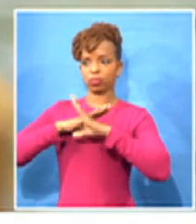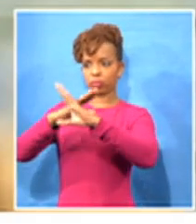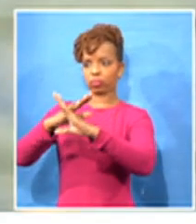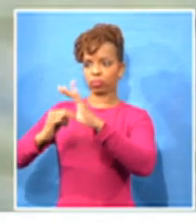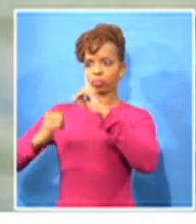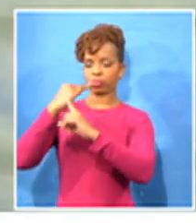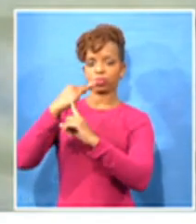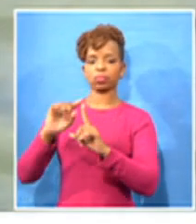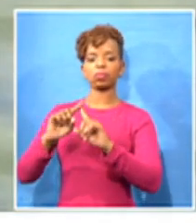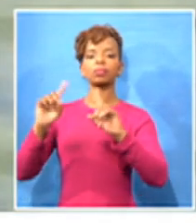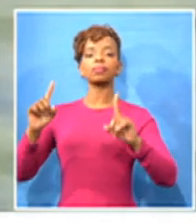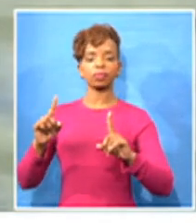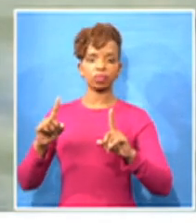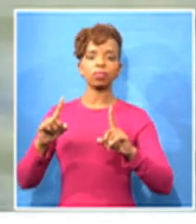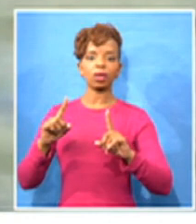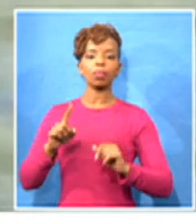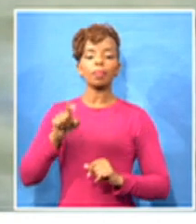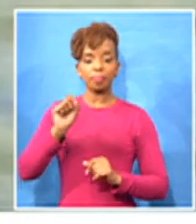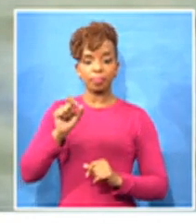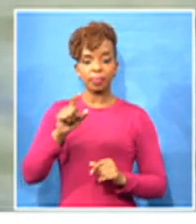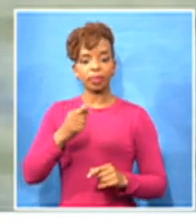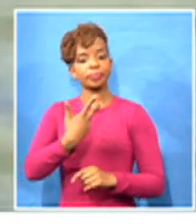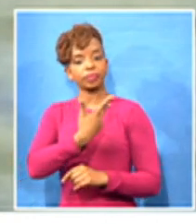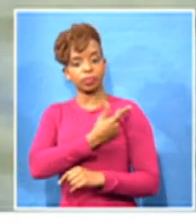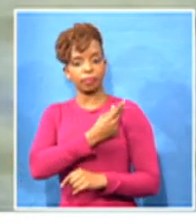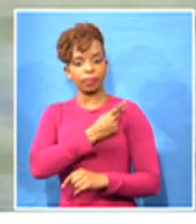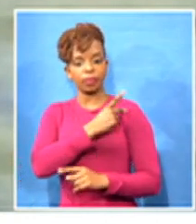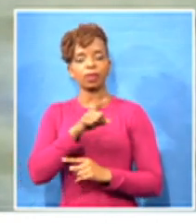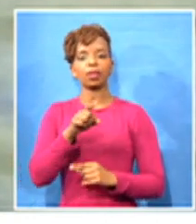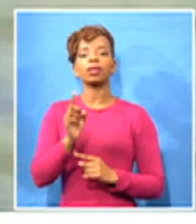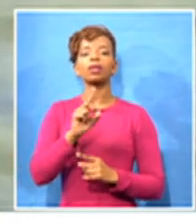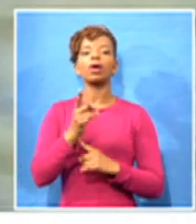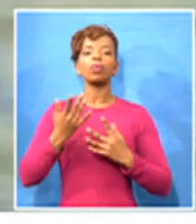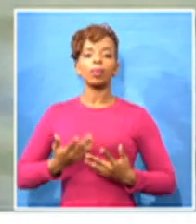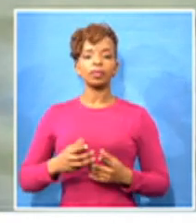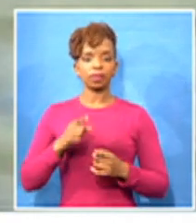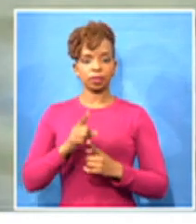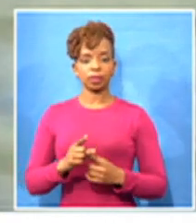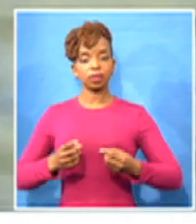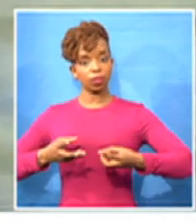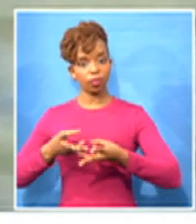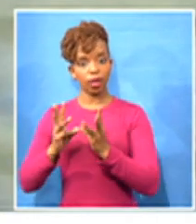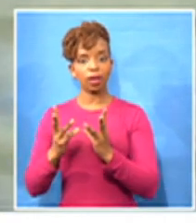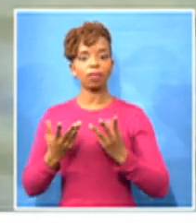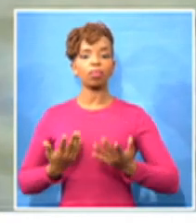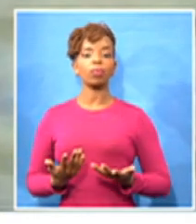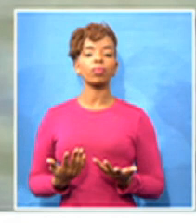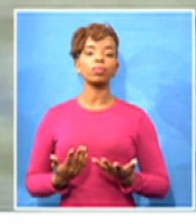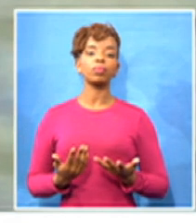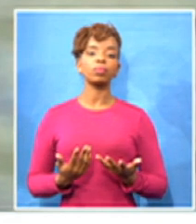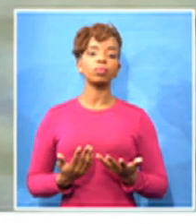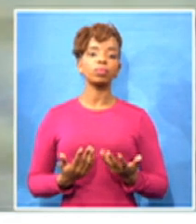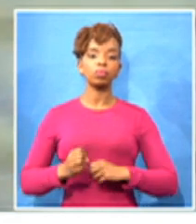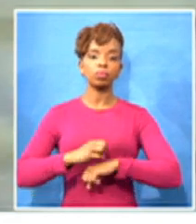was the virus or the bacteria which was injected was actually a dead or modified form of the virus